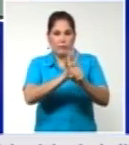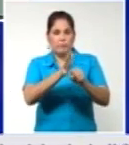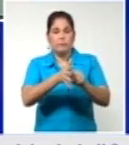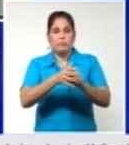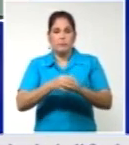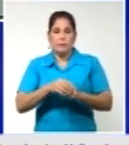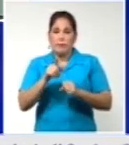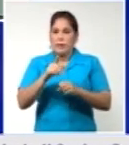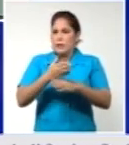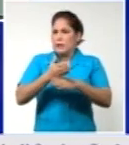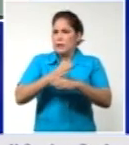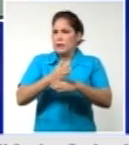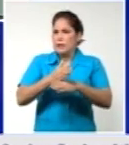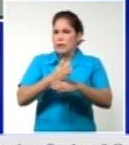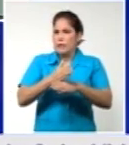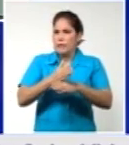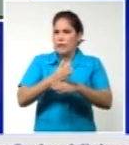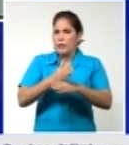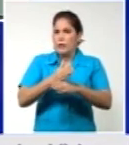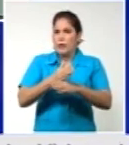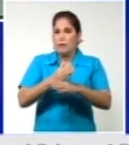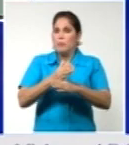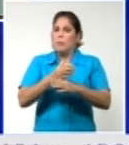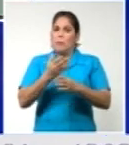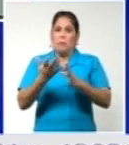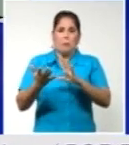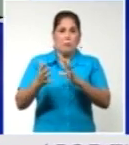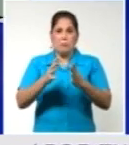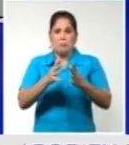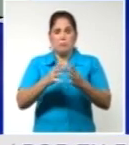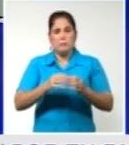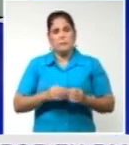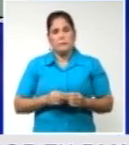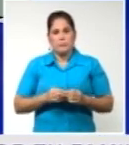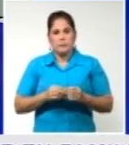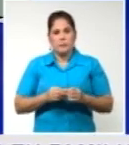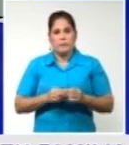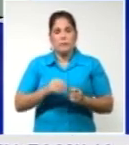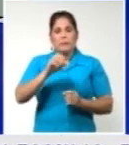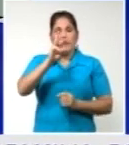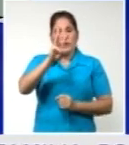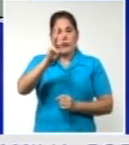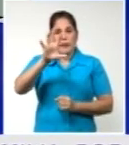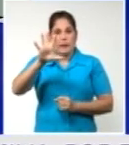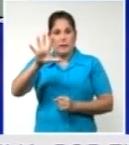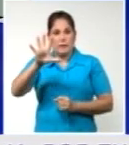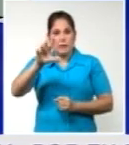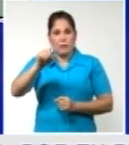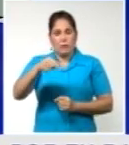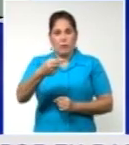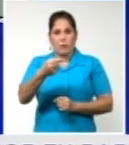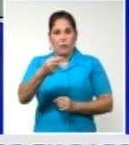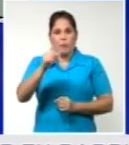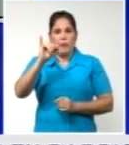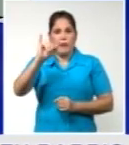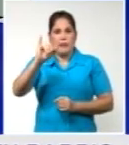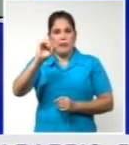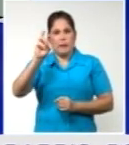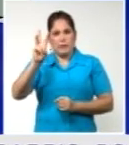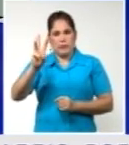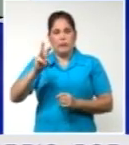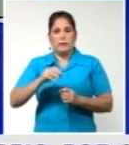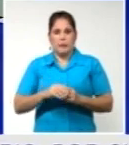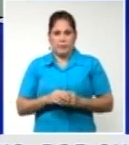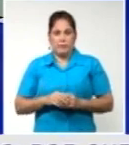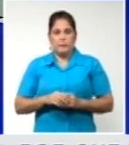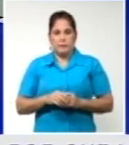days, with 35.63, after confirming 166 cases. Pinar